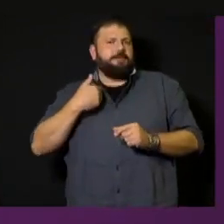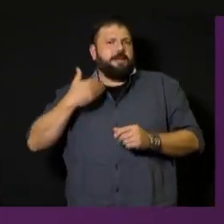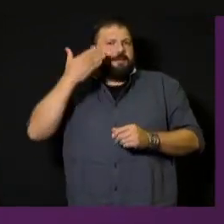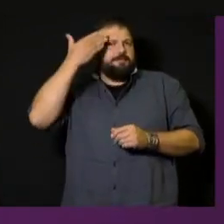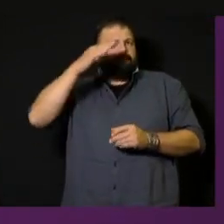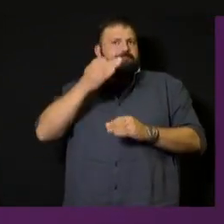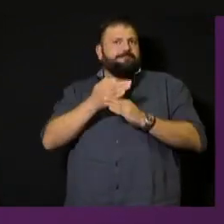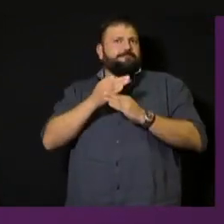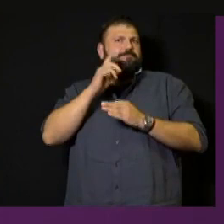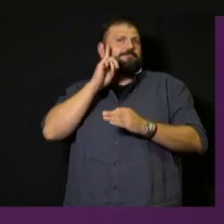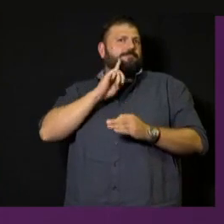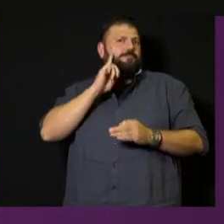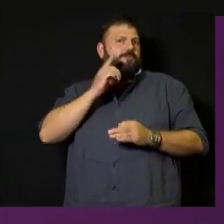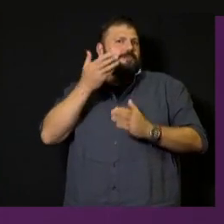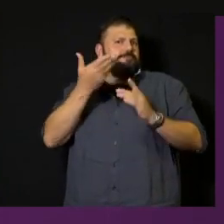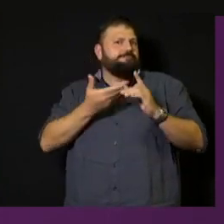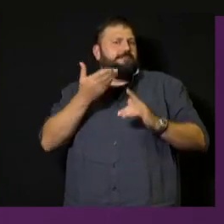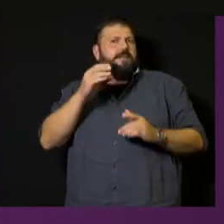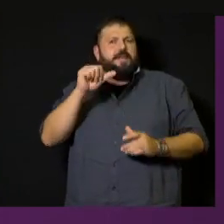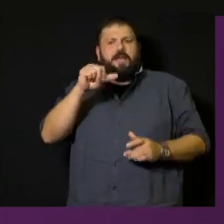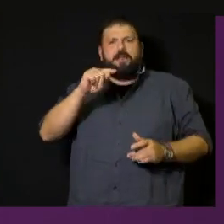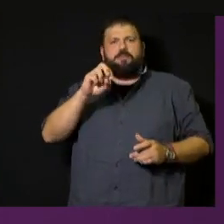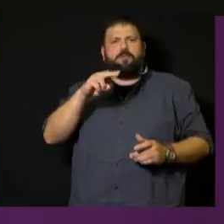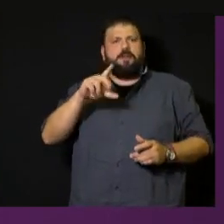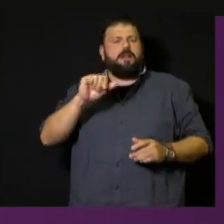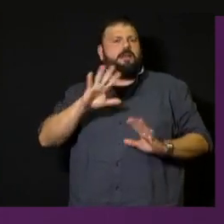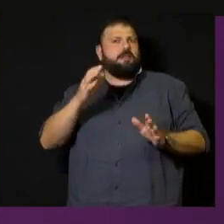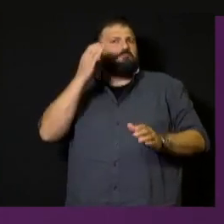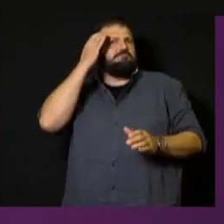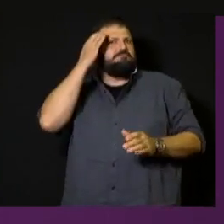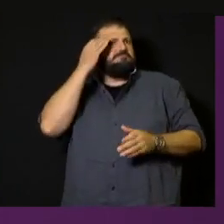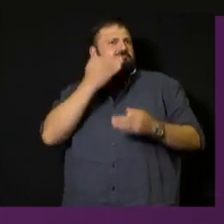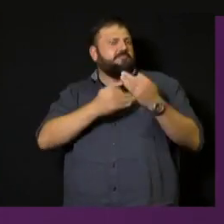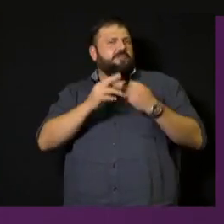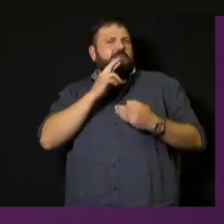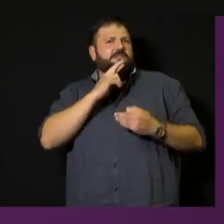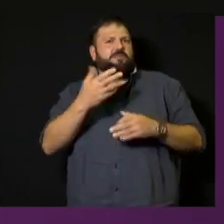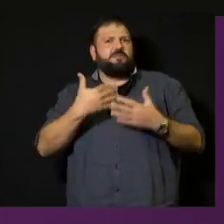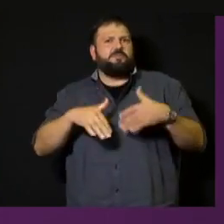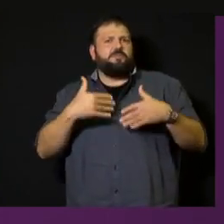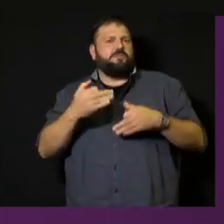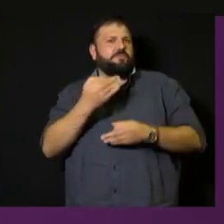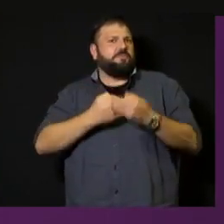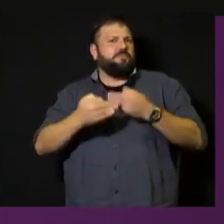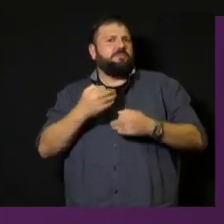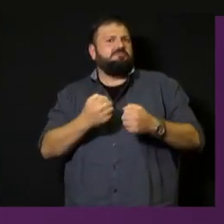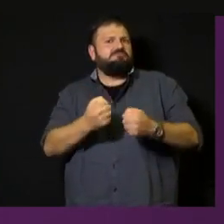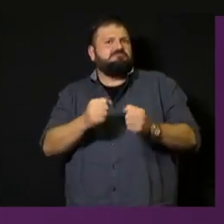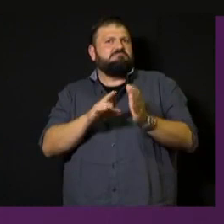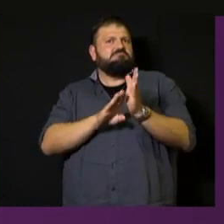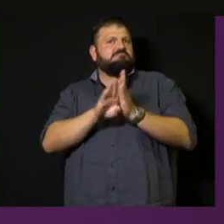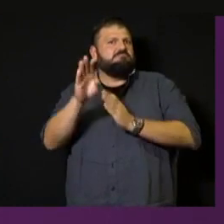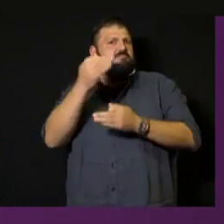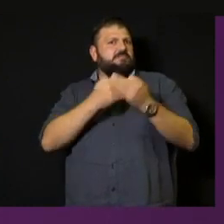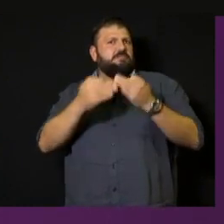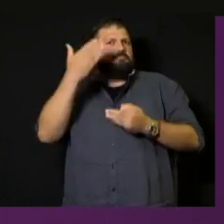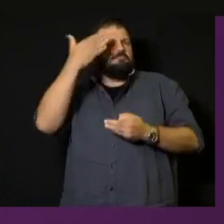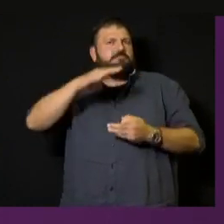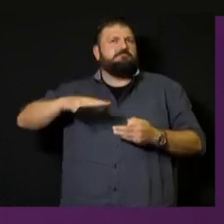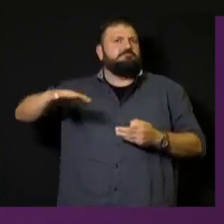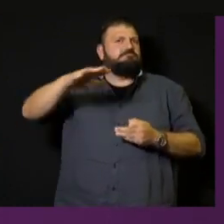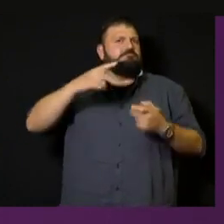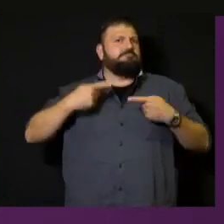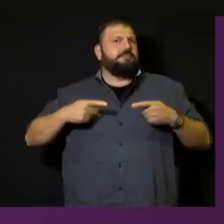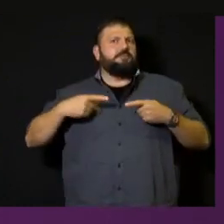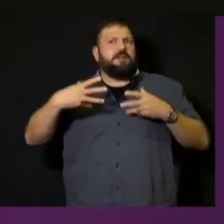now with Antonella. We've seen her a lot because of her results and extraordinary strength. She